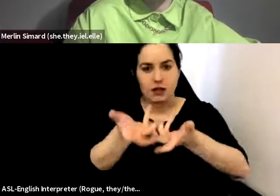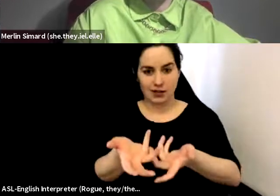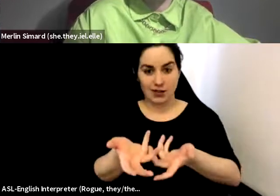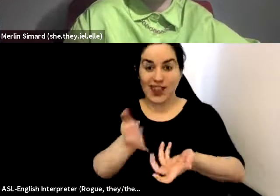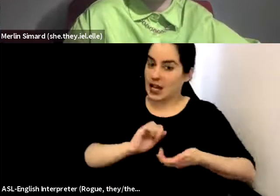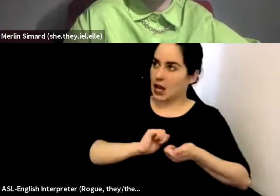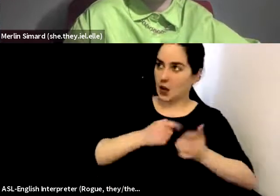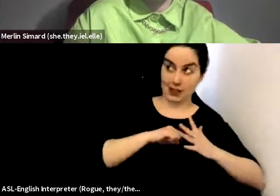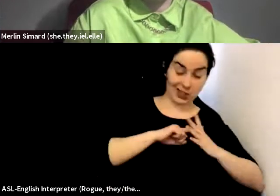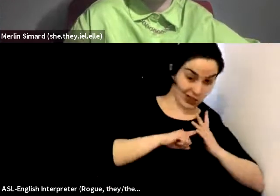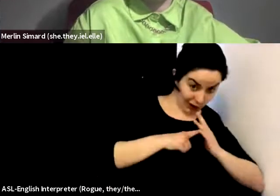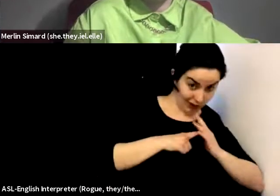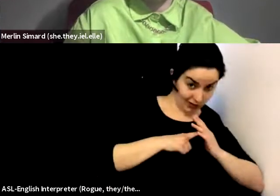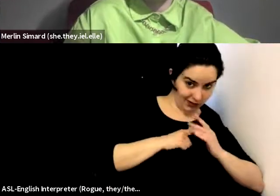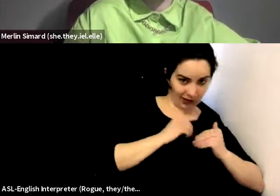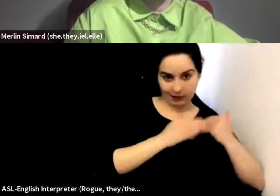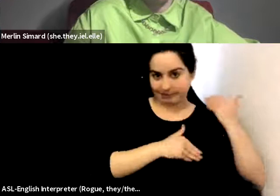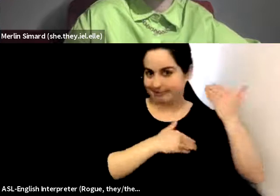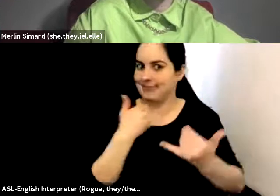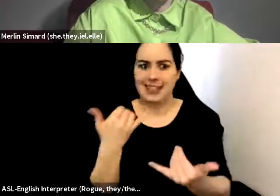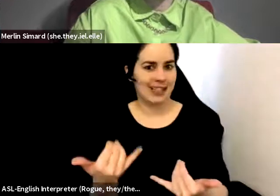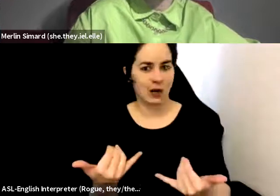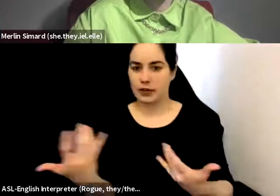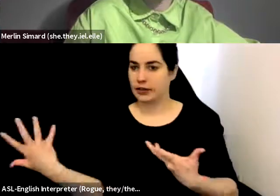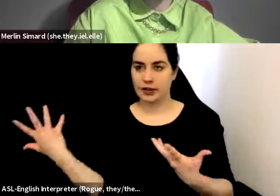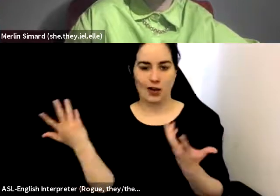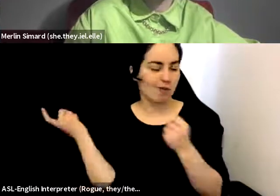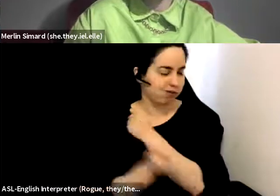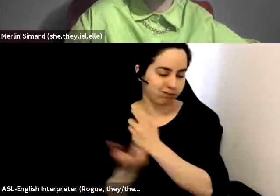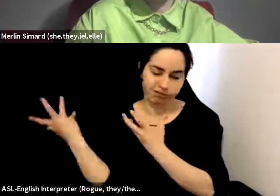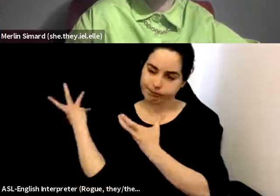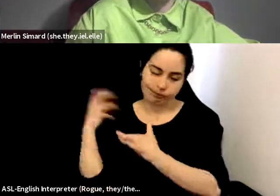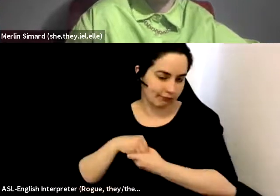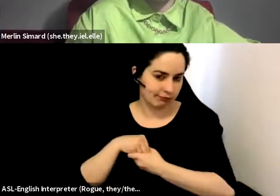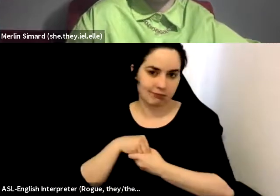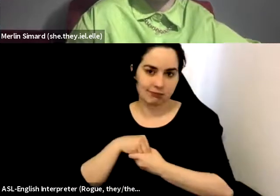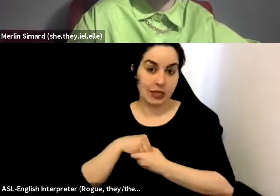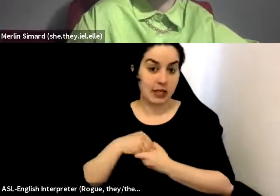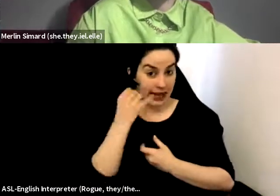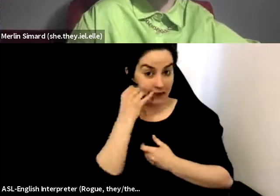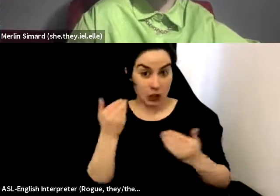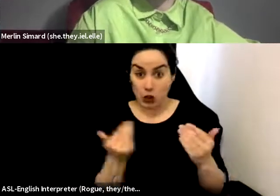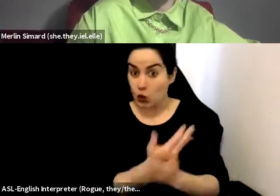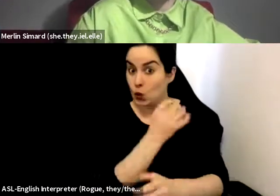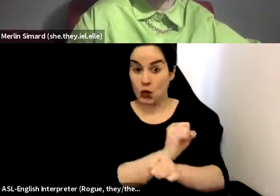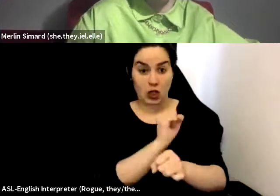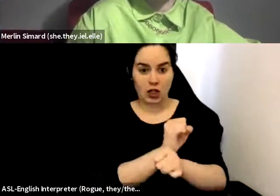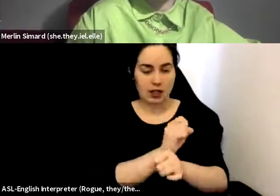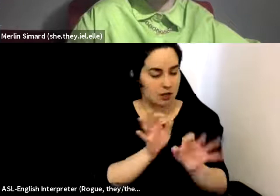just a part of especially when I'm diving into new work, it's really important that they're there, part of that.